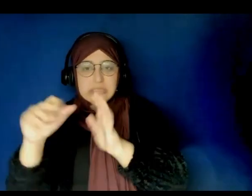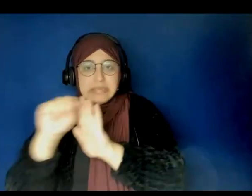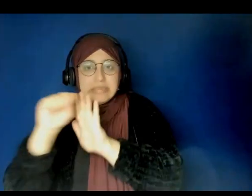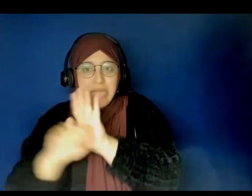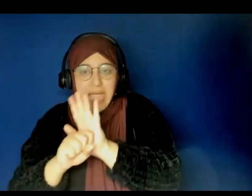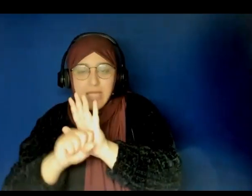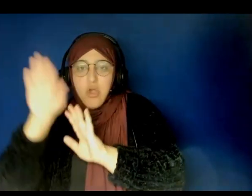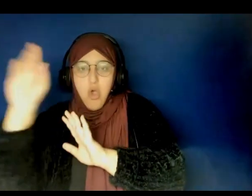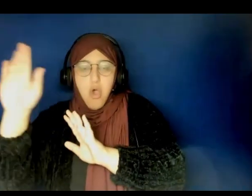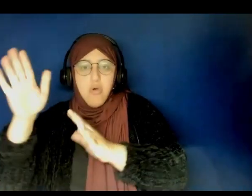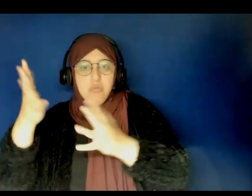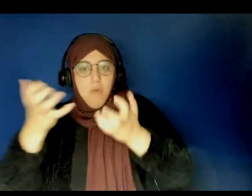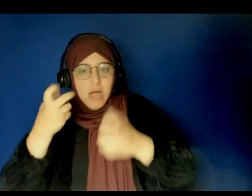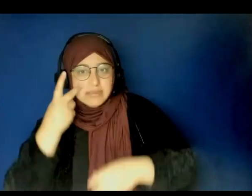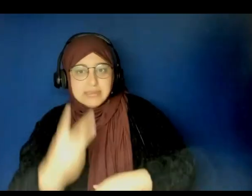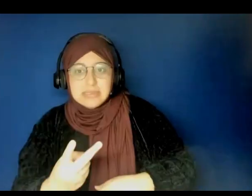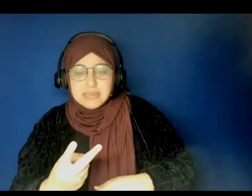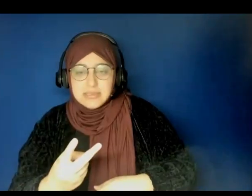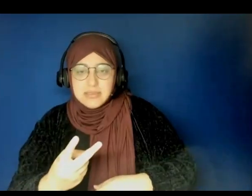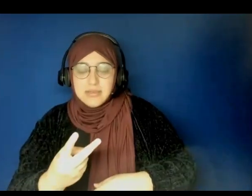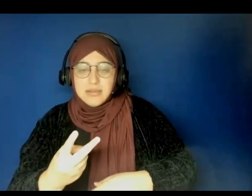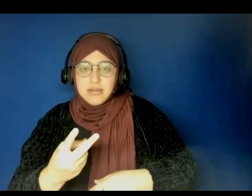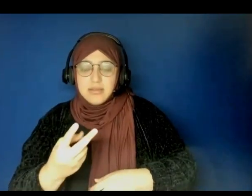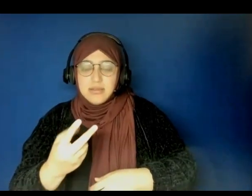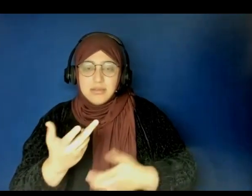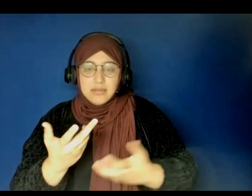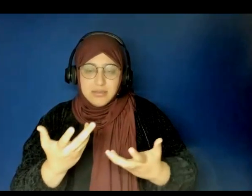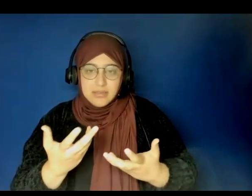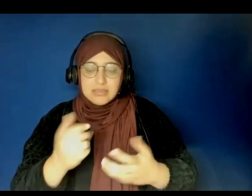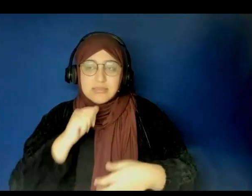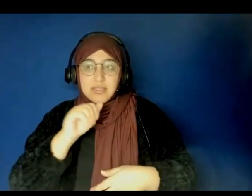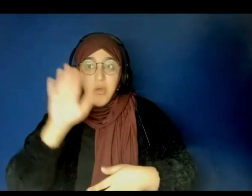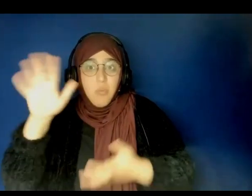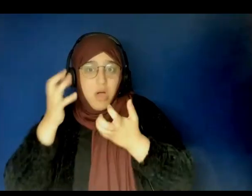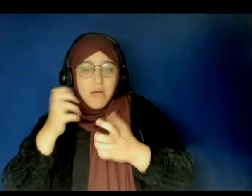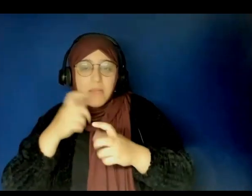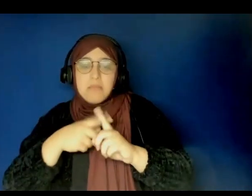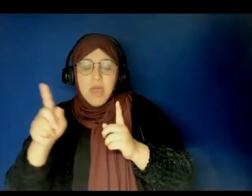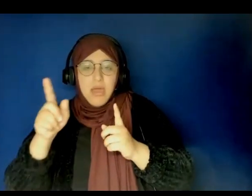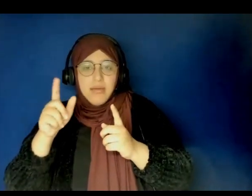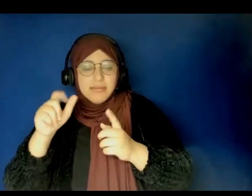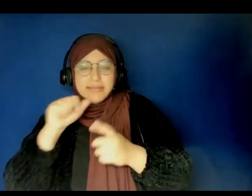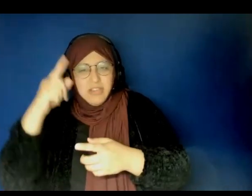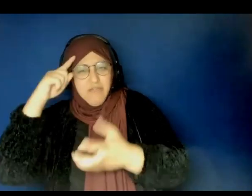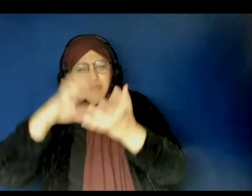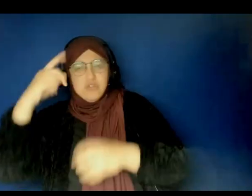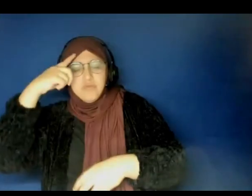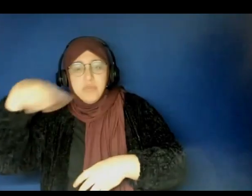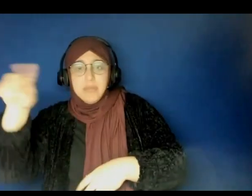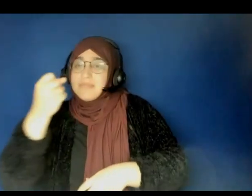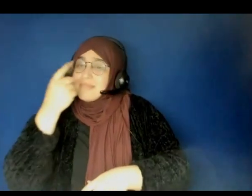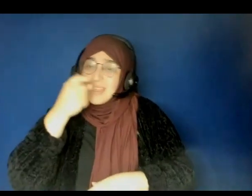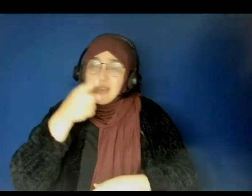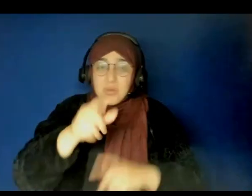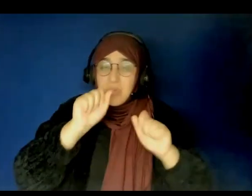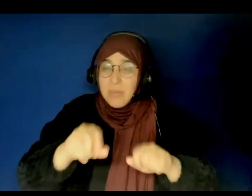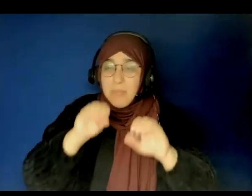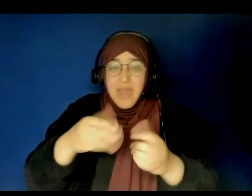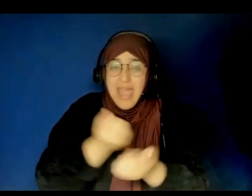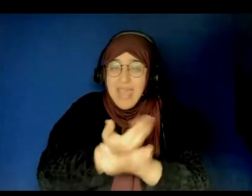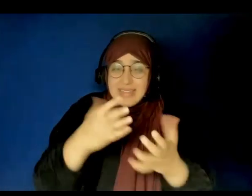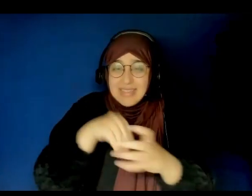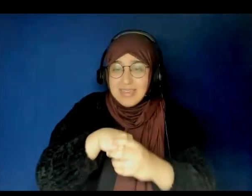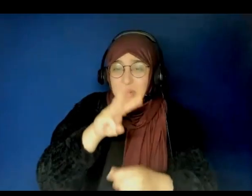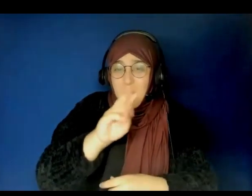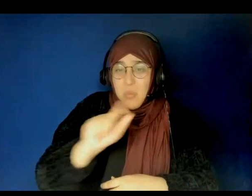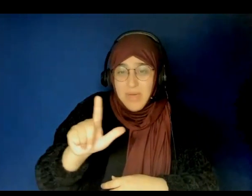it presented, not what the state wanted it presented. So you can pretty much put anything in a will that you want, but it has to